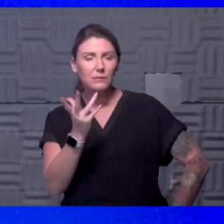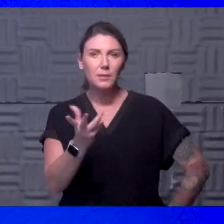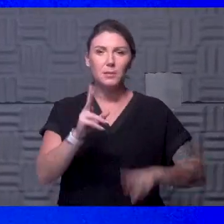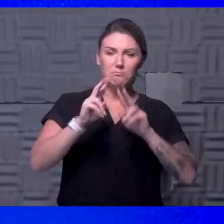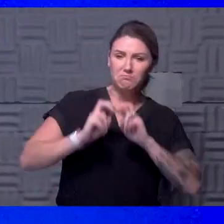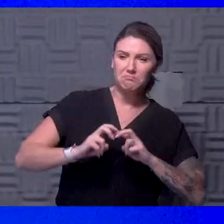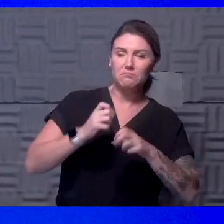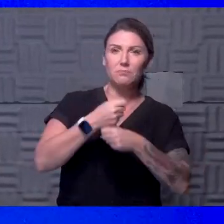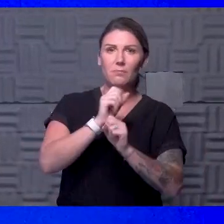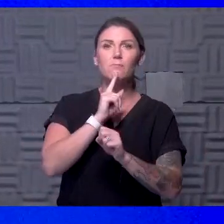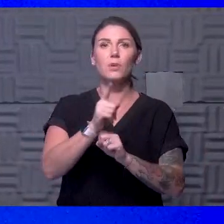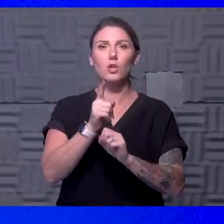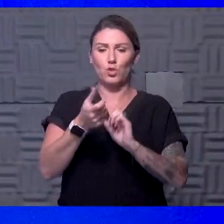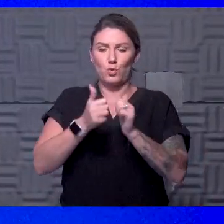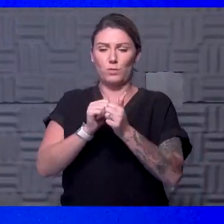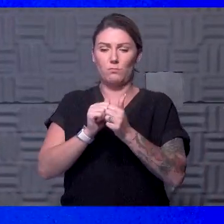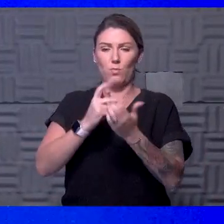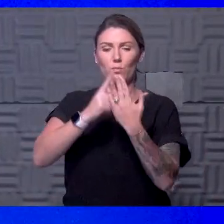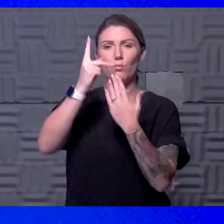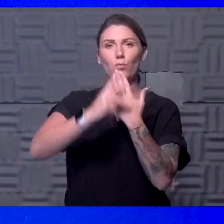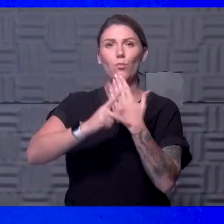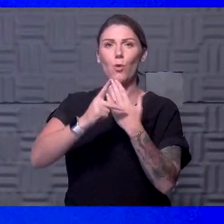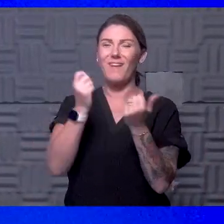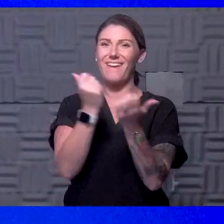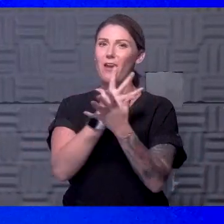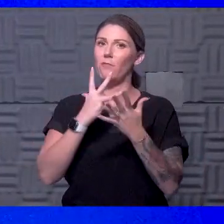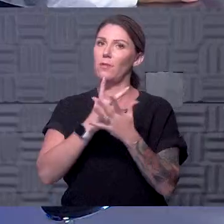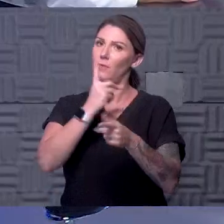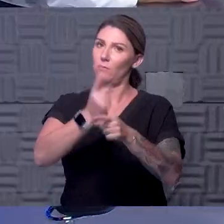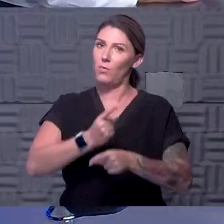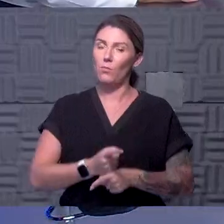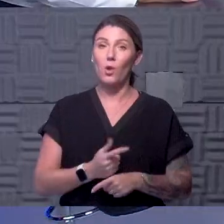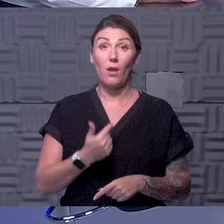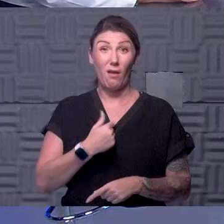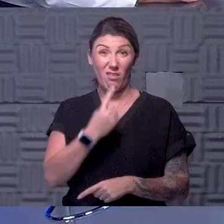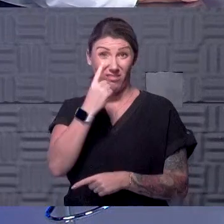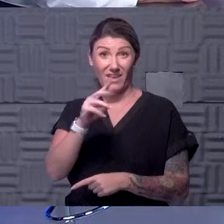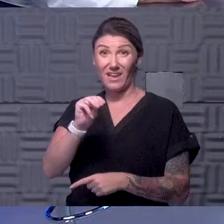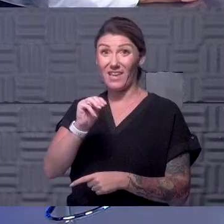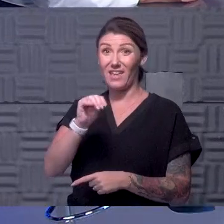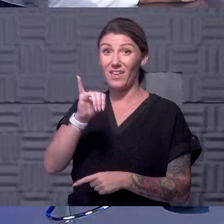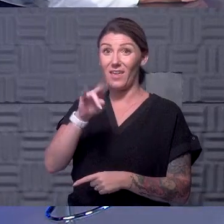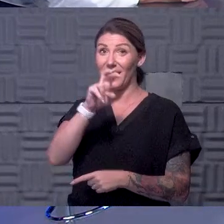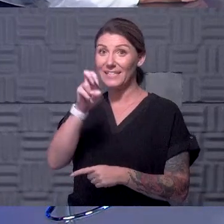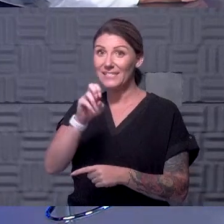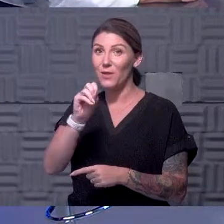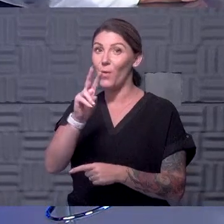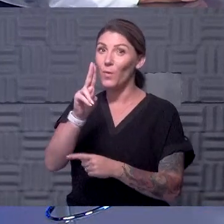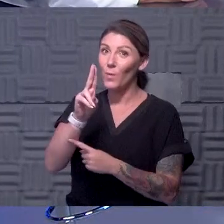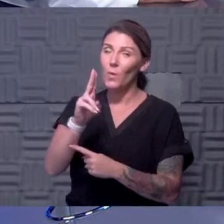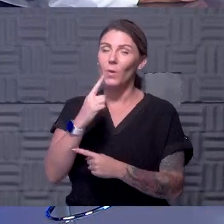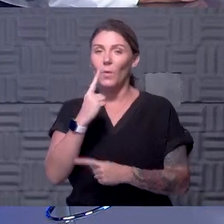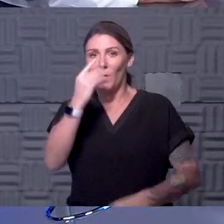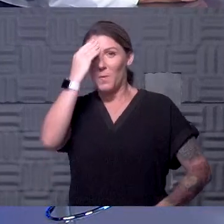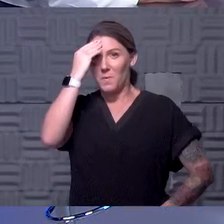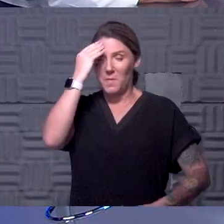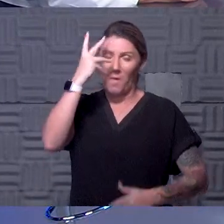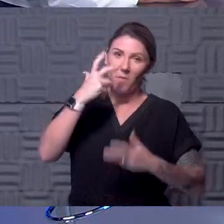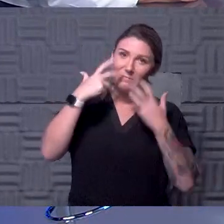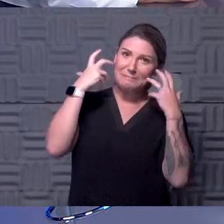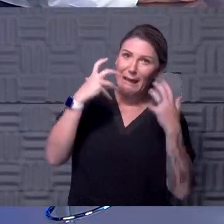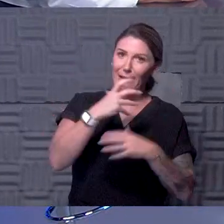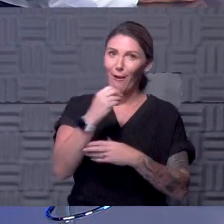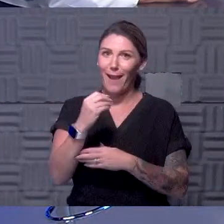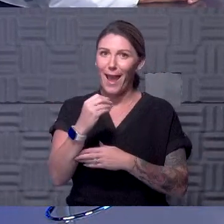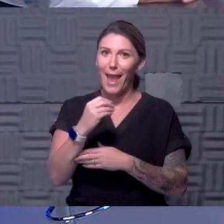that those sports programs are doing everything correctly. And I think Mizzou has too, so M-I-Z-Z-O-U. You know I'm a Tiger Hawk because I've been to both Mizzou